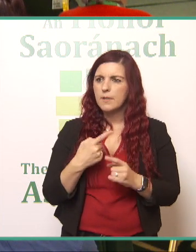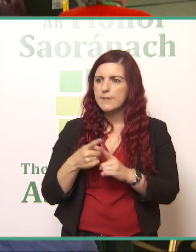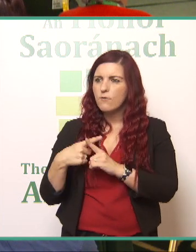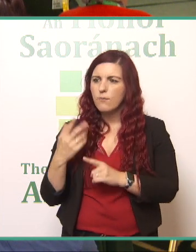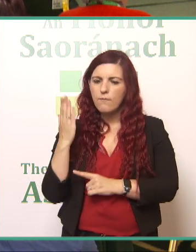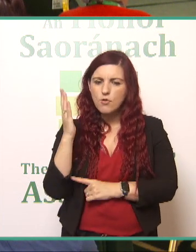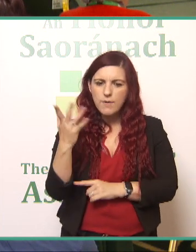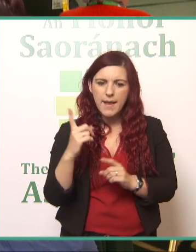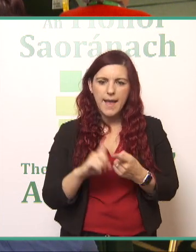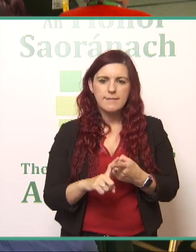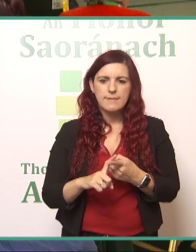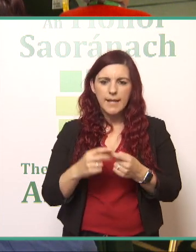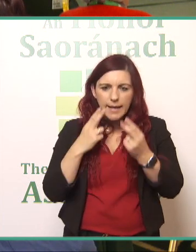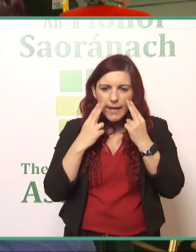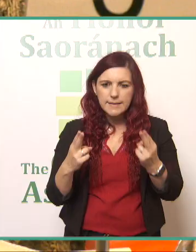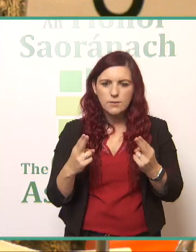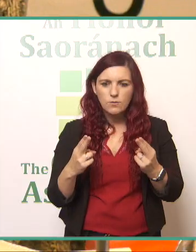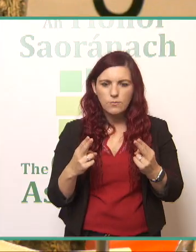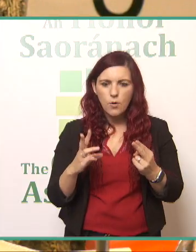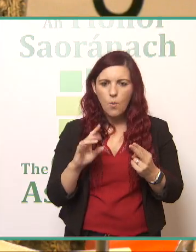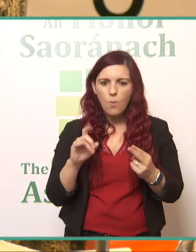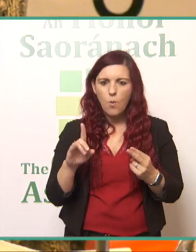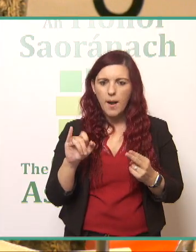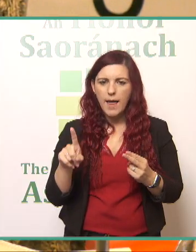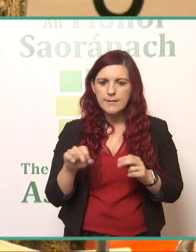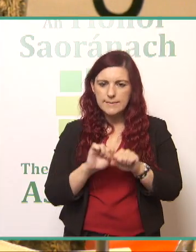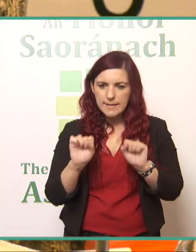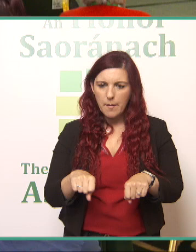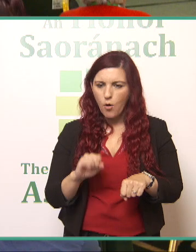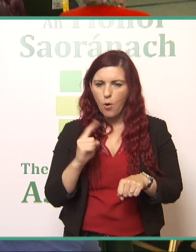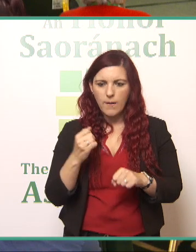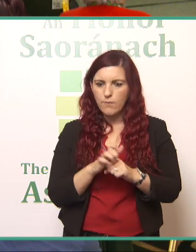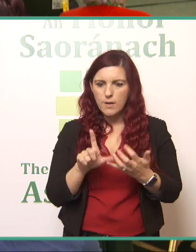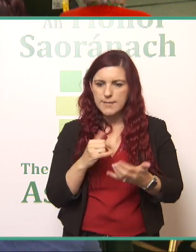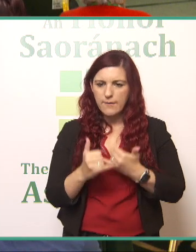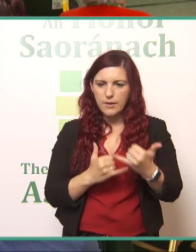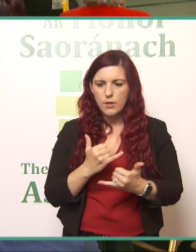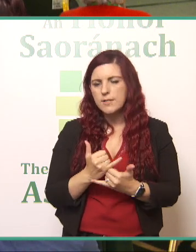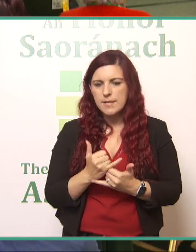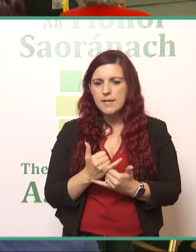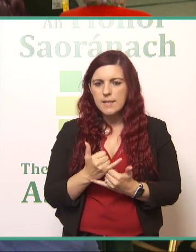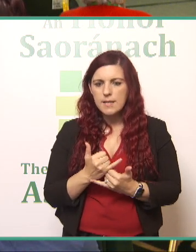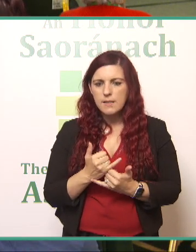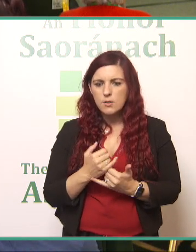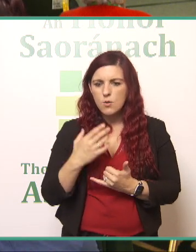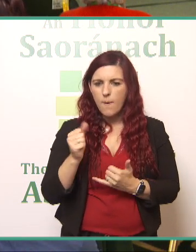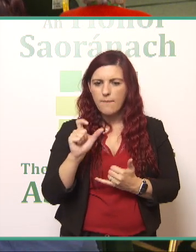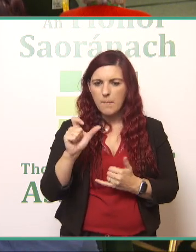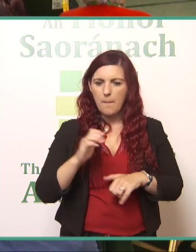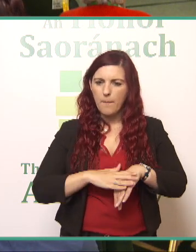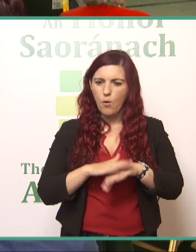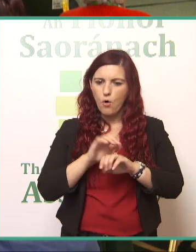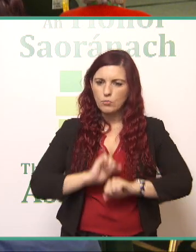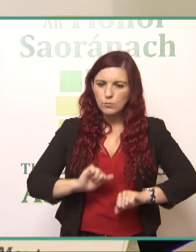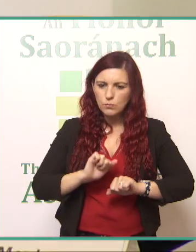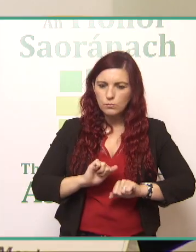and the native woodland scheme are only for 7 years. So it's less than actual the conifers thing. So there is a bit more of a weighting